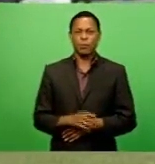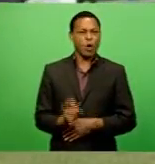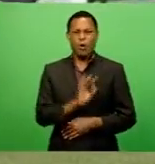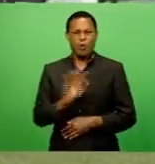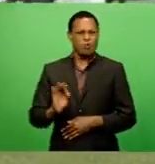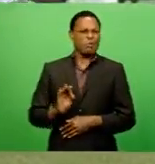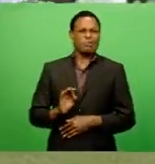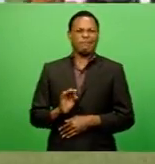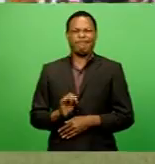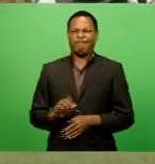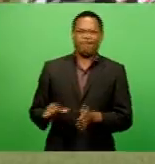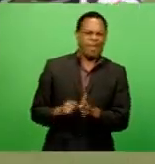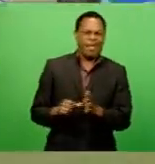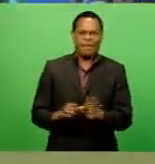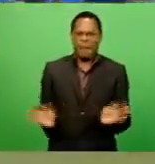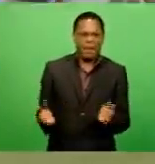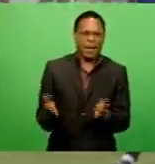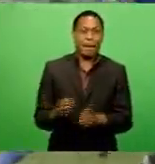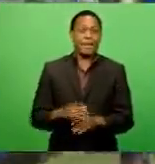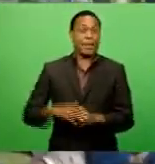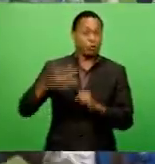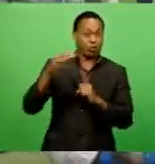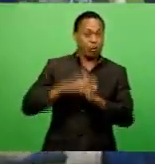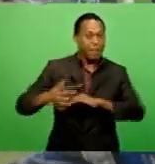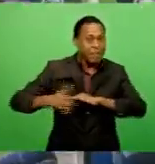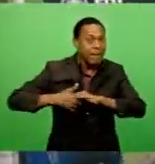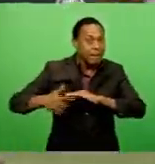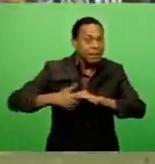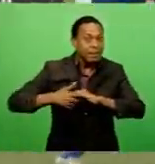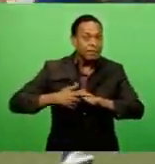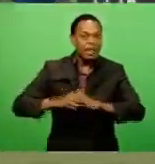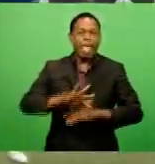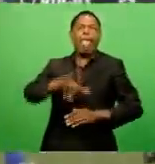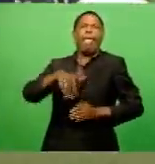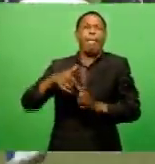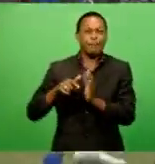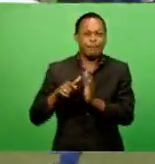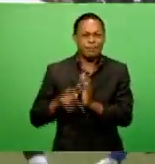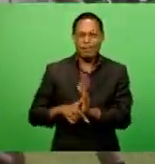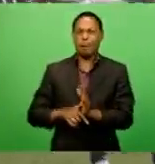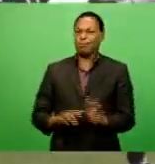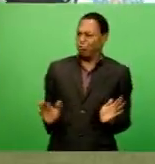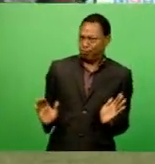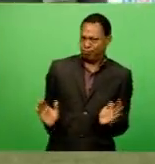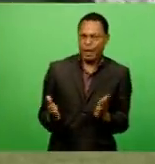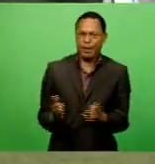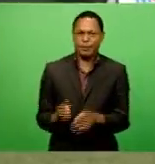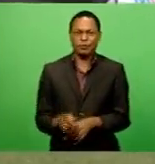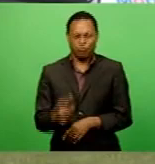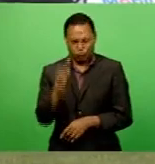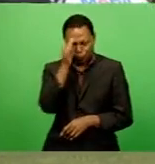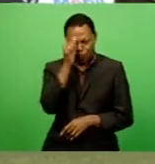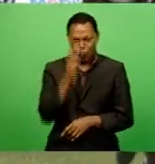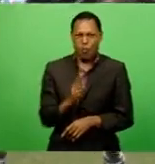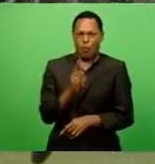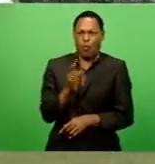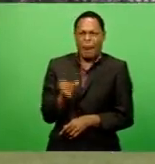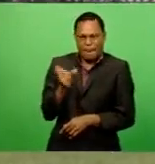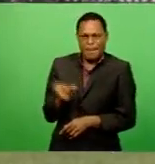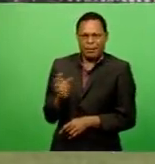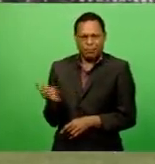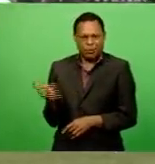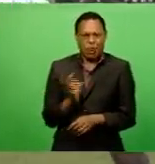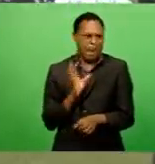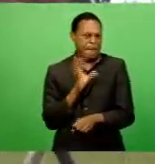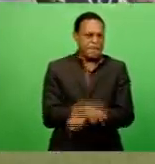Being a top-level athlete is about every time you get on the field, you feel that somebody's after your position, and that's what I want for every player, one who's